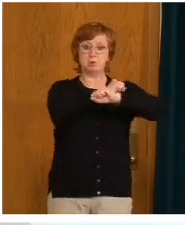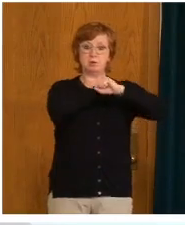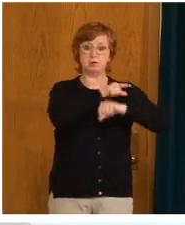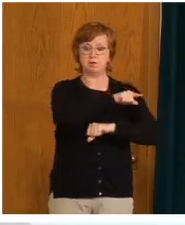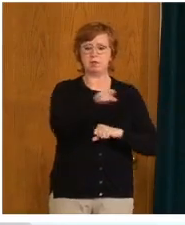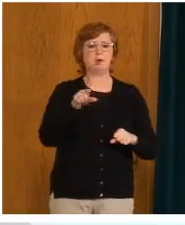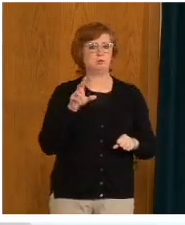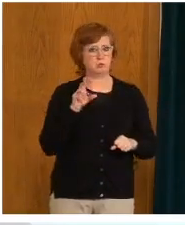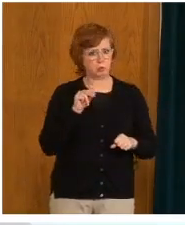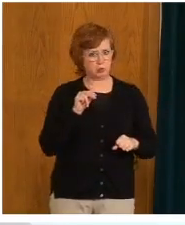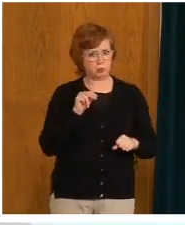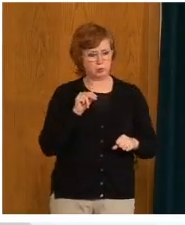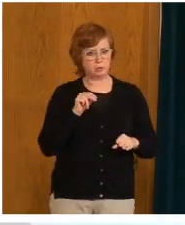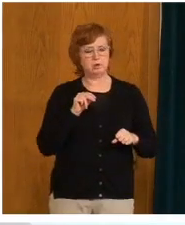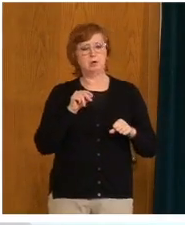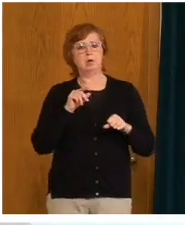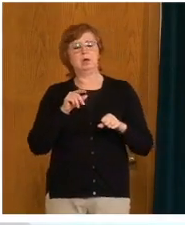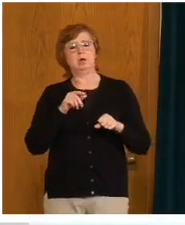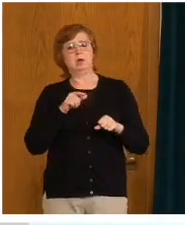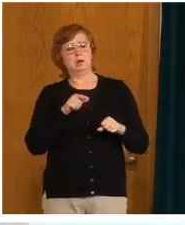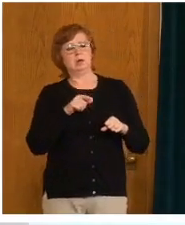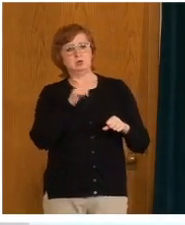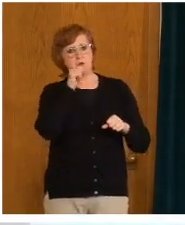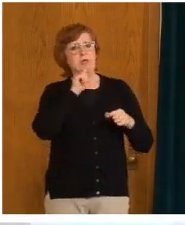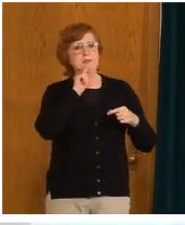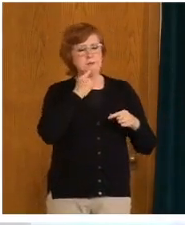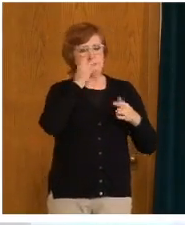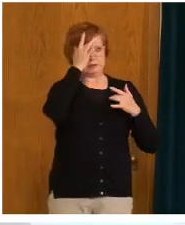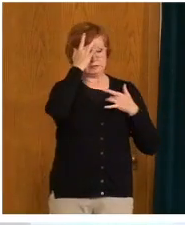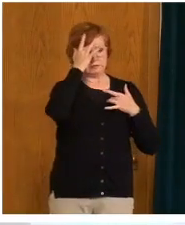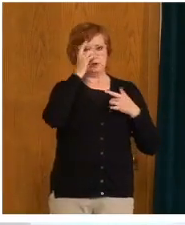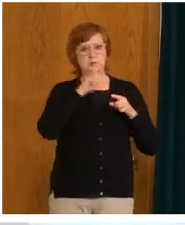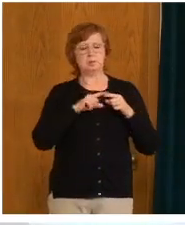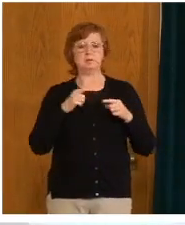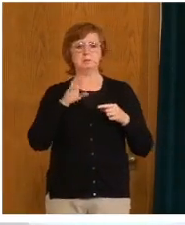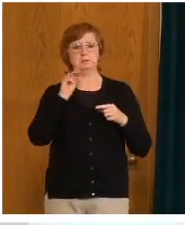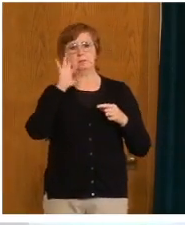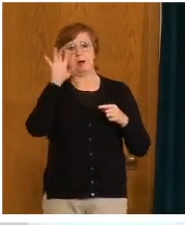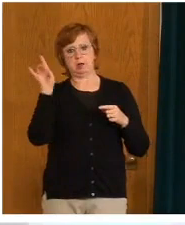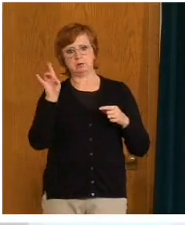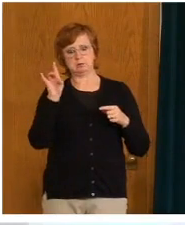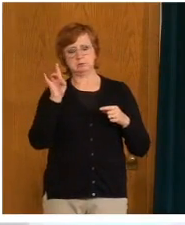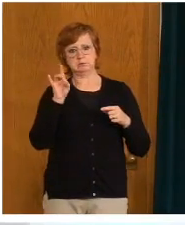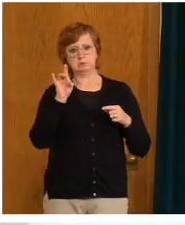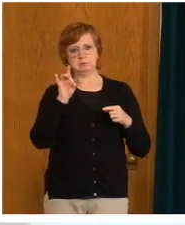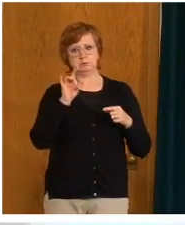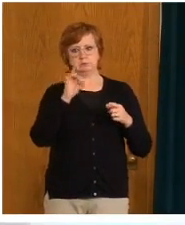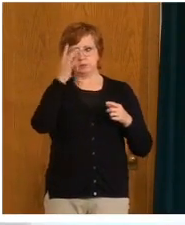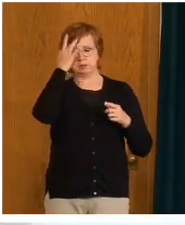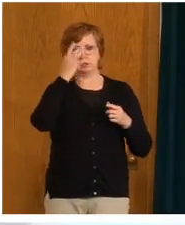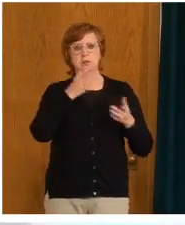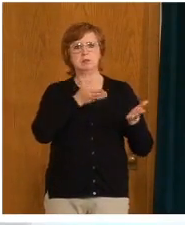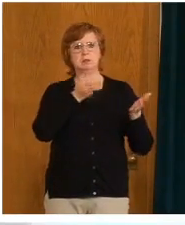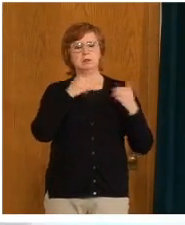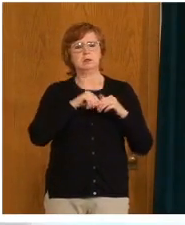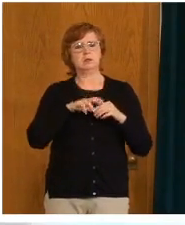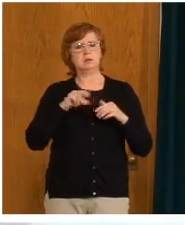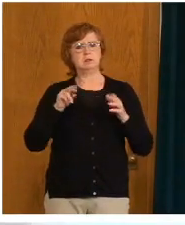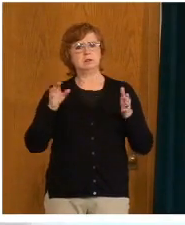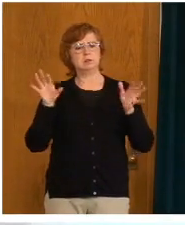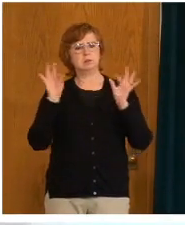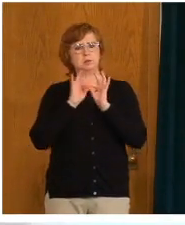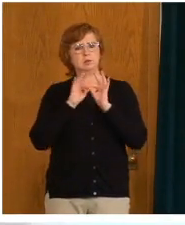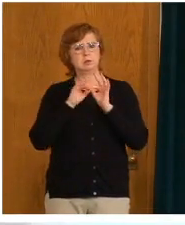may have mild illness. And finally, I would say that is exactly why it's very important to be vaccinated to protect